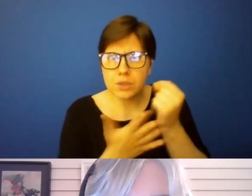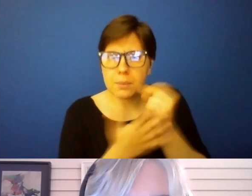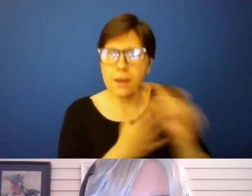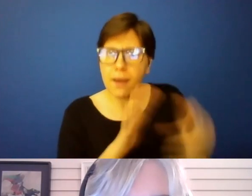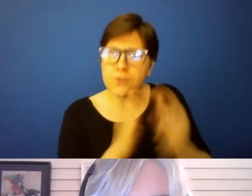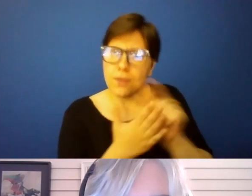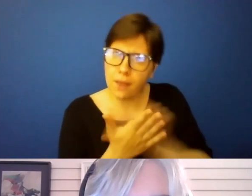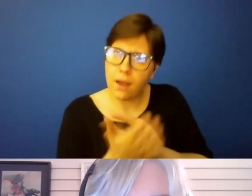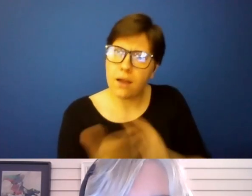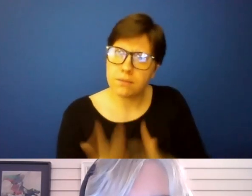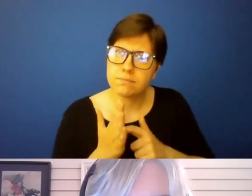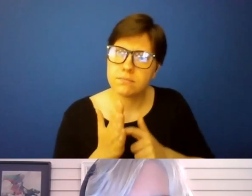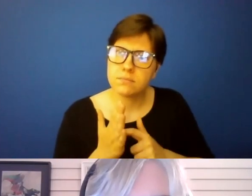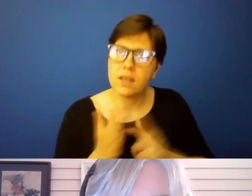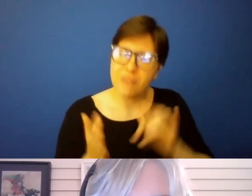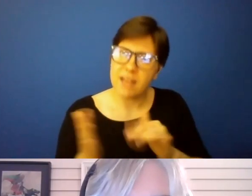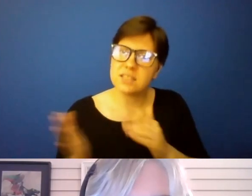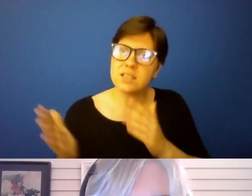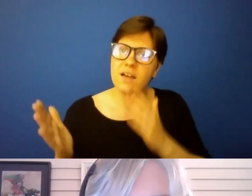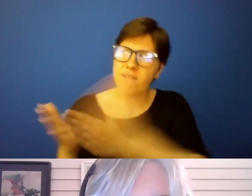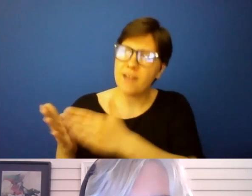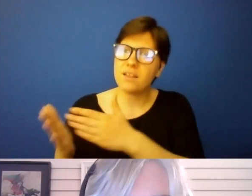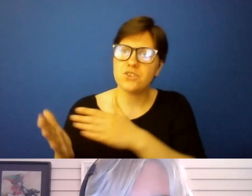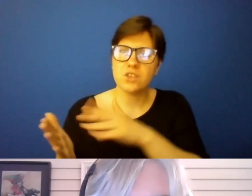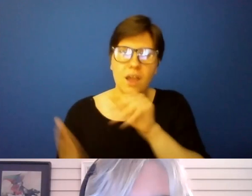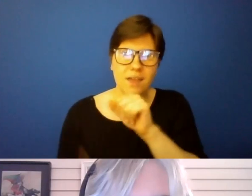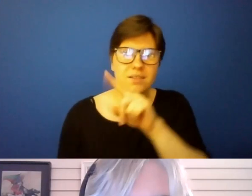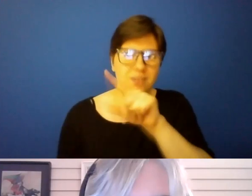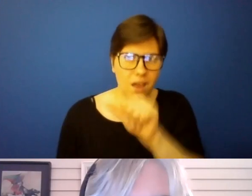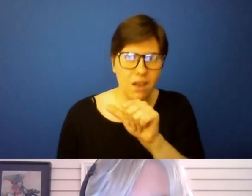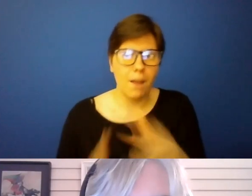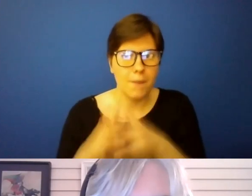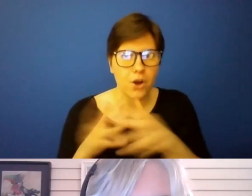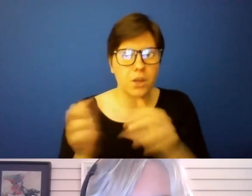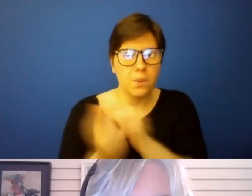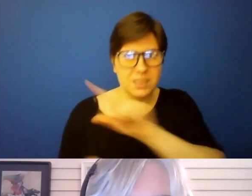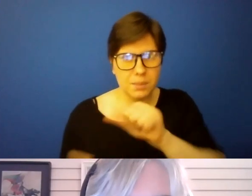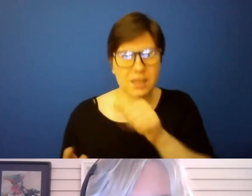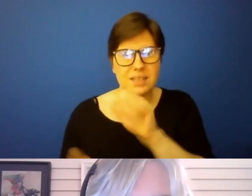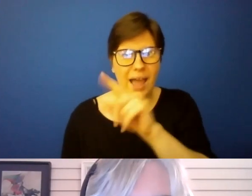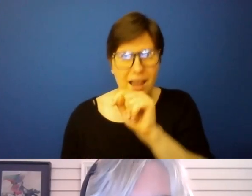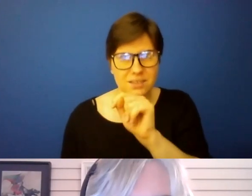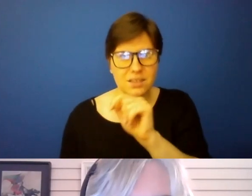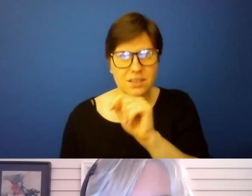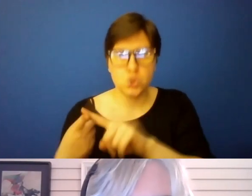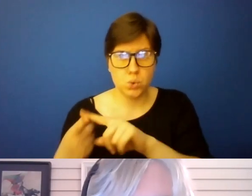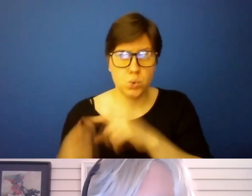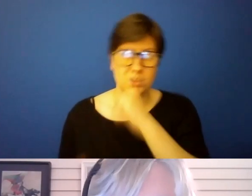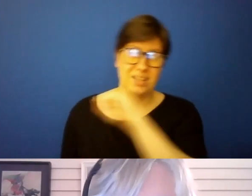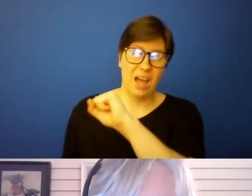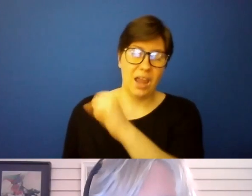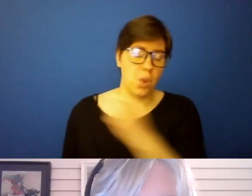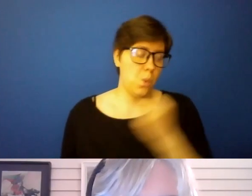It's a violation of the Americans with Disabilities Act to deny, withhold, or derogate